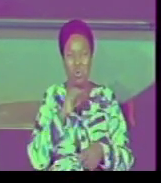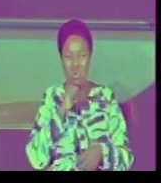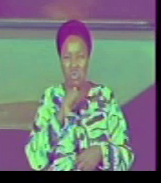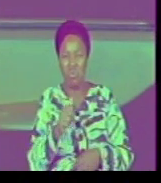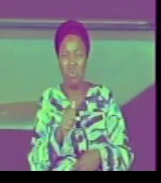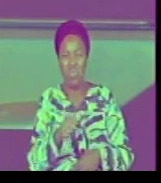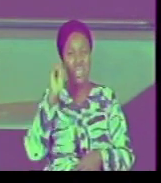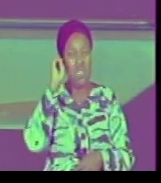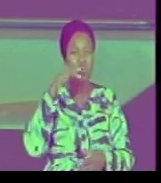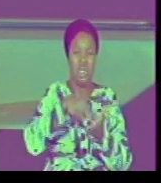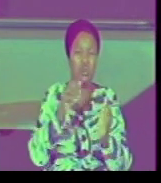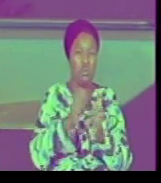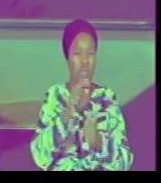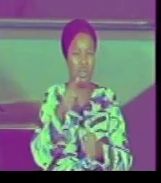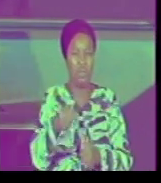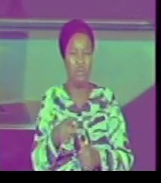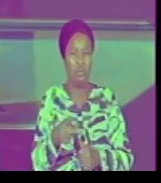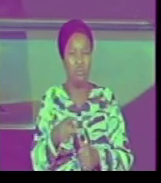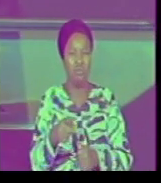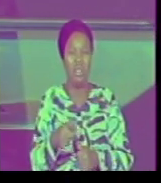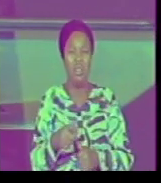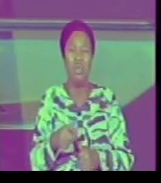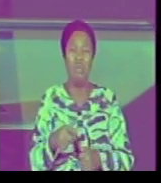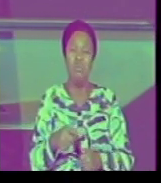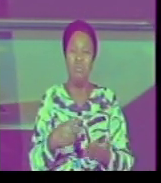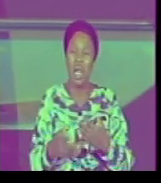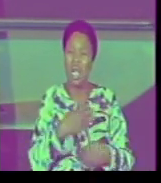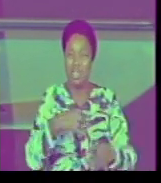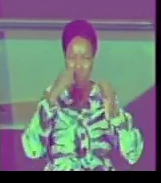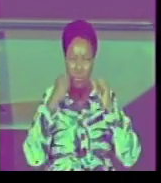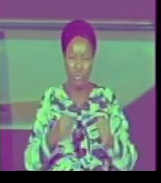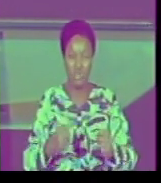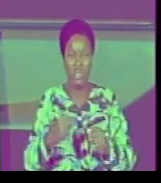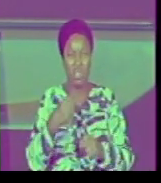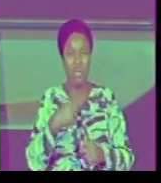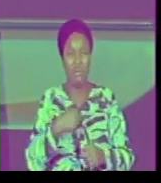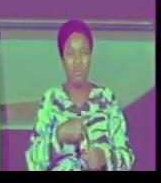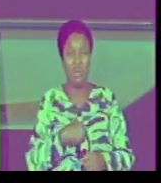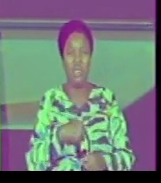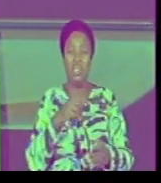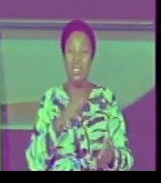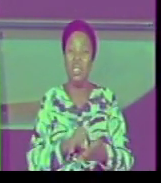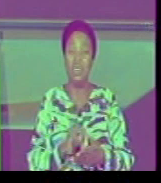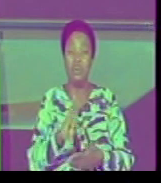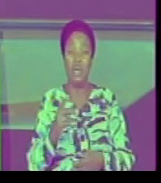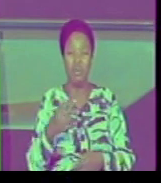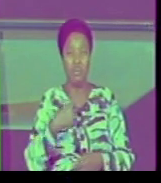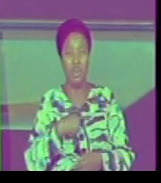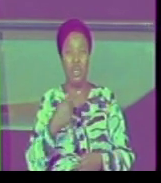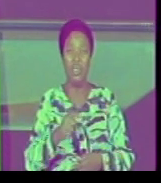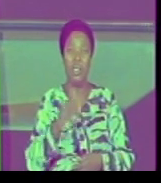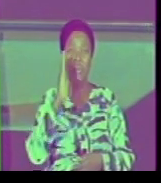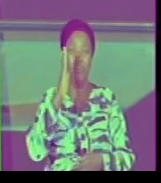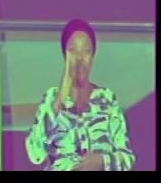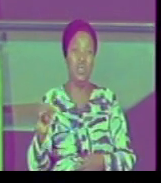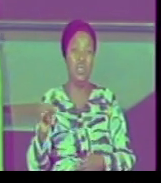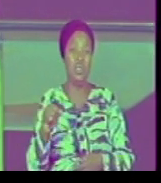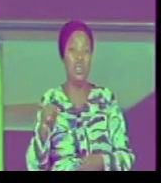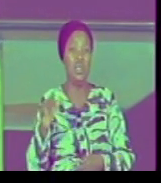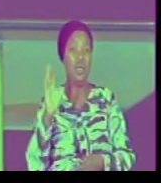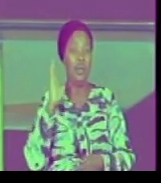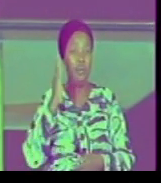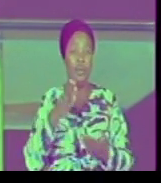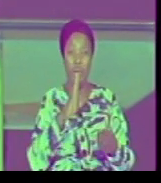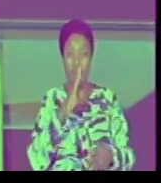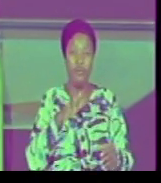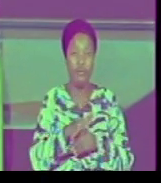stand with you. And strengthened me, that by me the preaching might be fully known, that